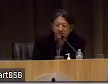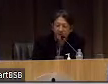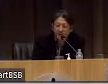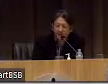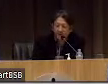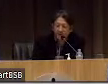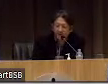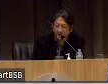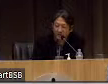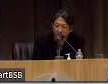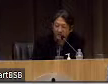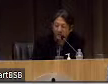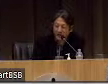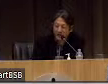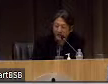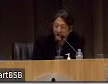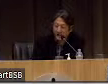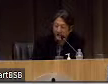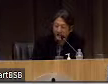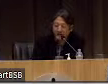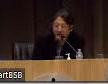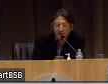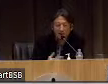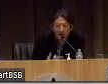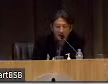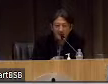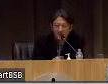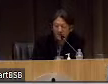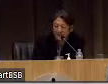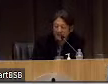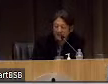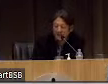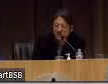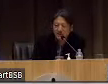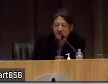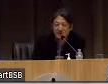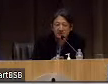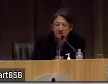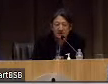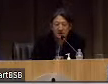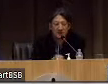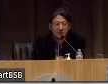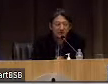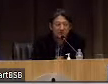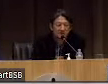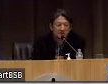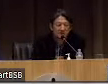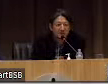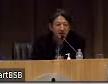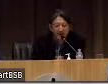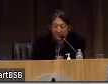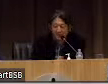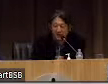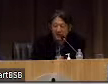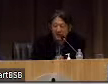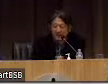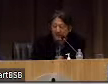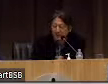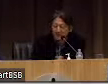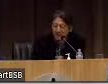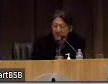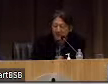that with information flows to weekly information flows to the Minister of Health. So this is a technology that we